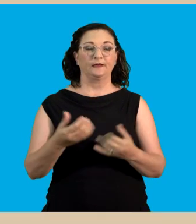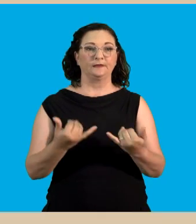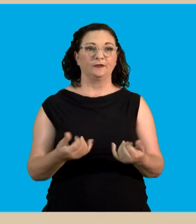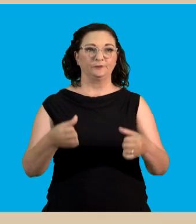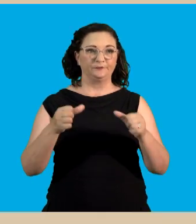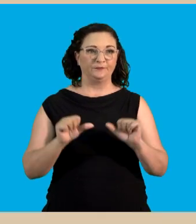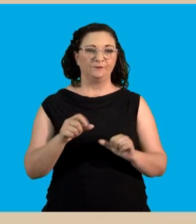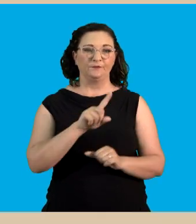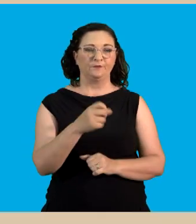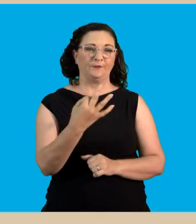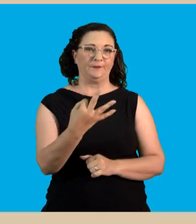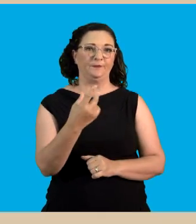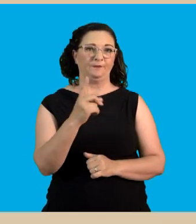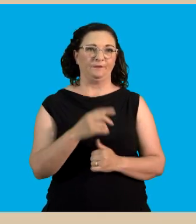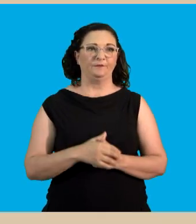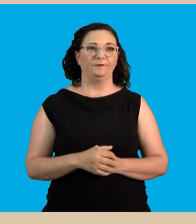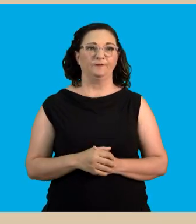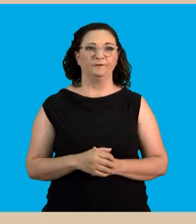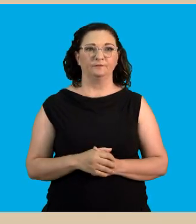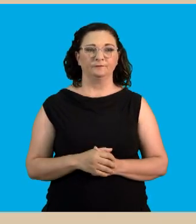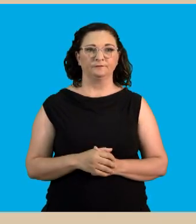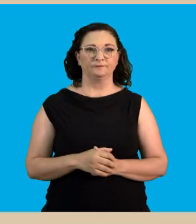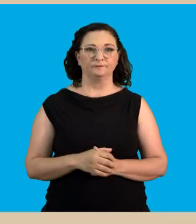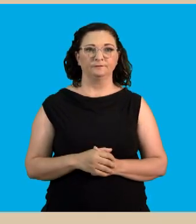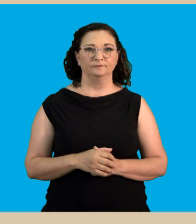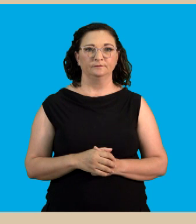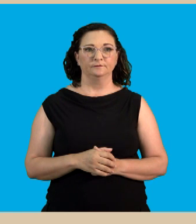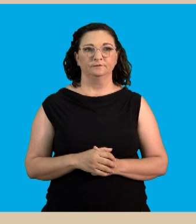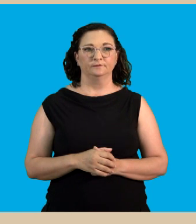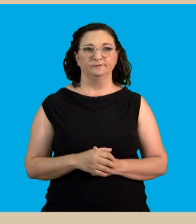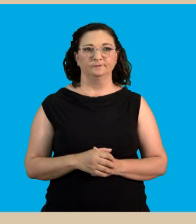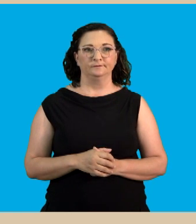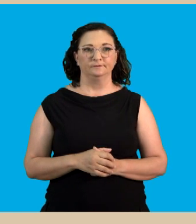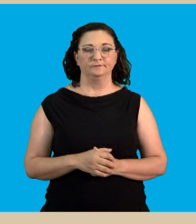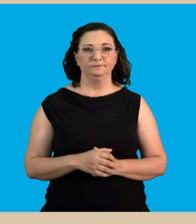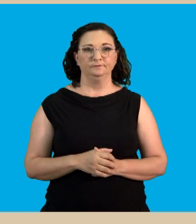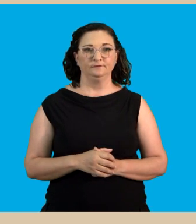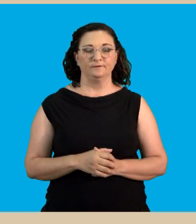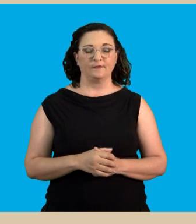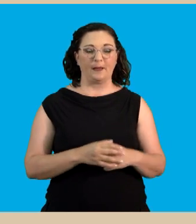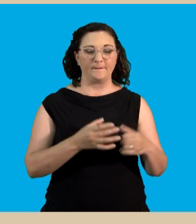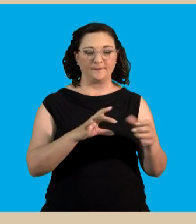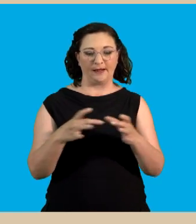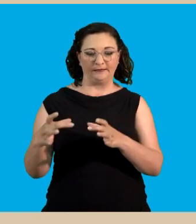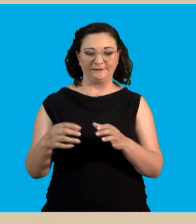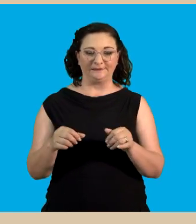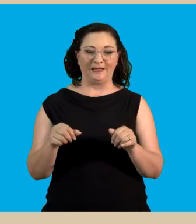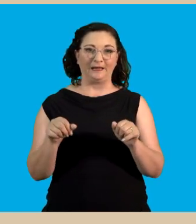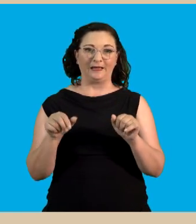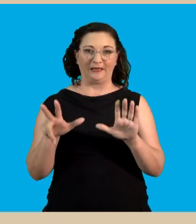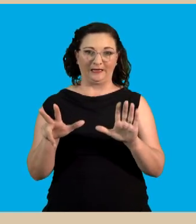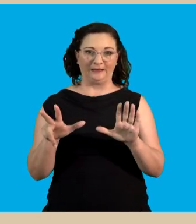let's look at question number 3. It says, name the 8 planets in our solar system